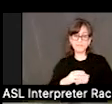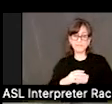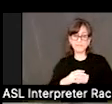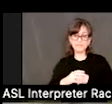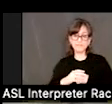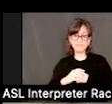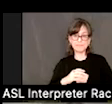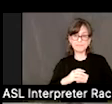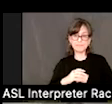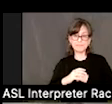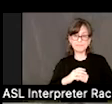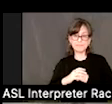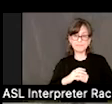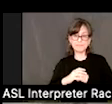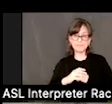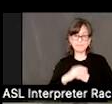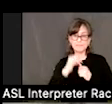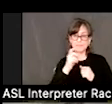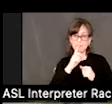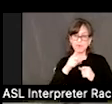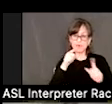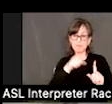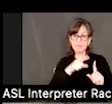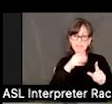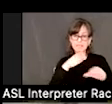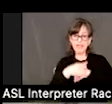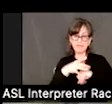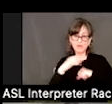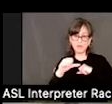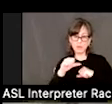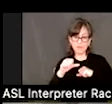Not sure. In any event, this was after the earthquake. Next slide, please.